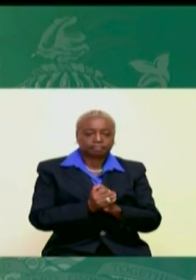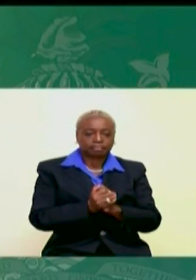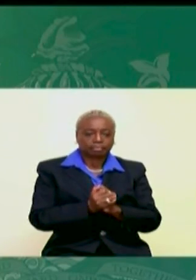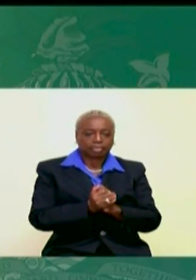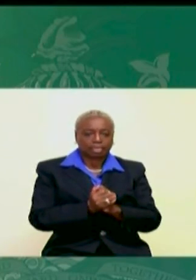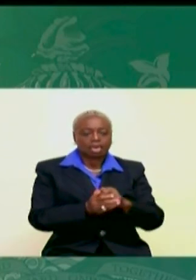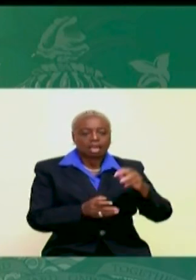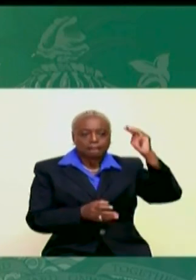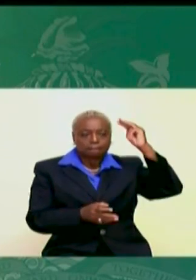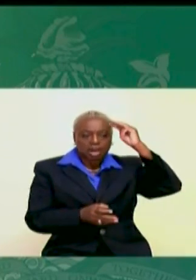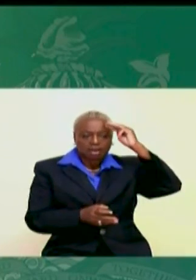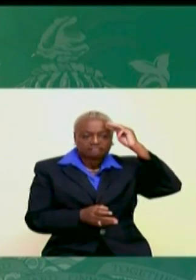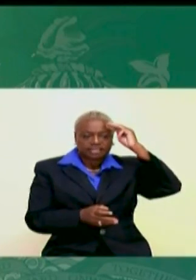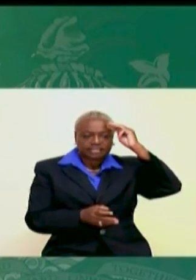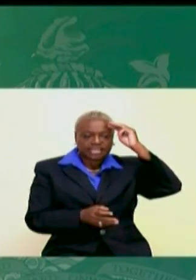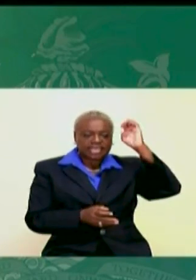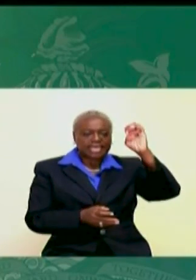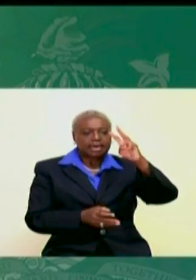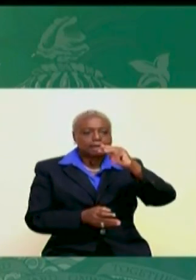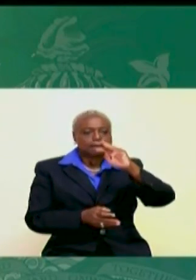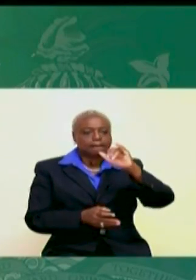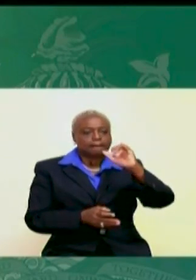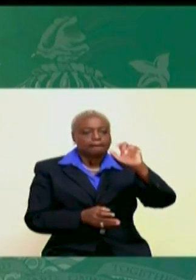Marvin Eve Mills.